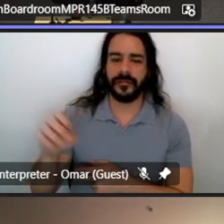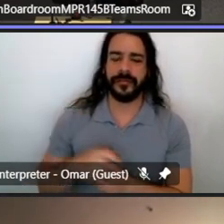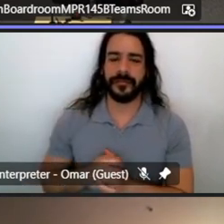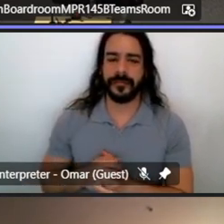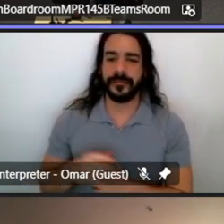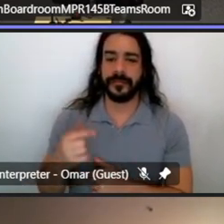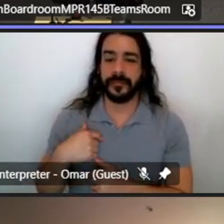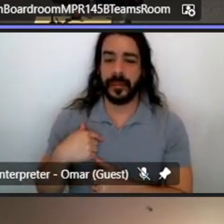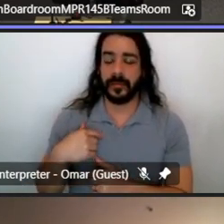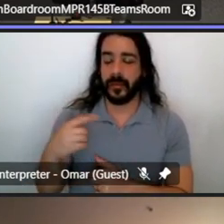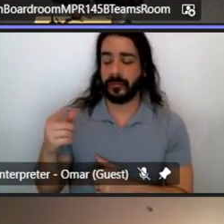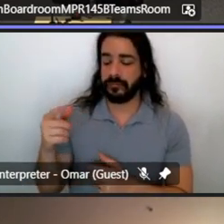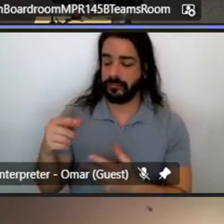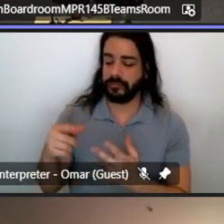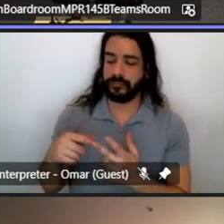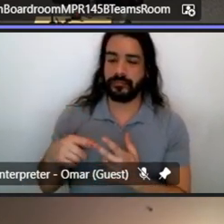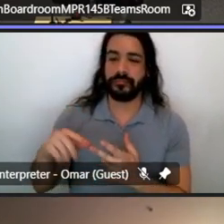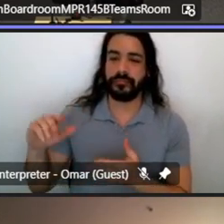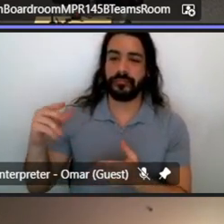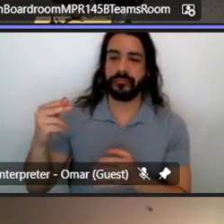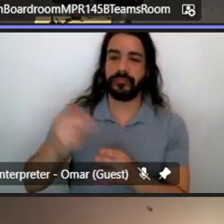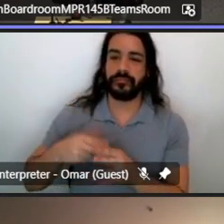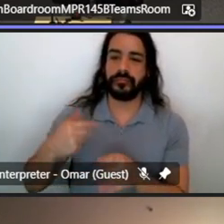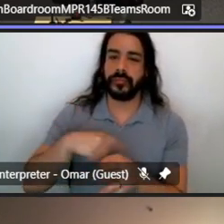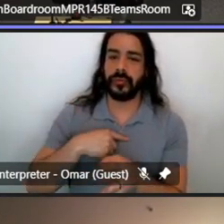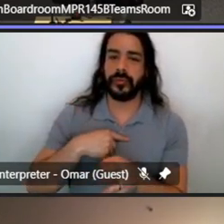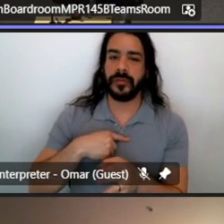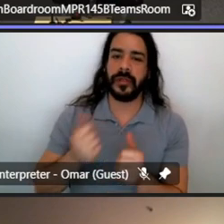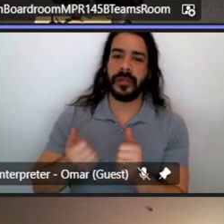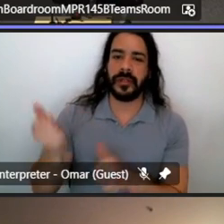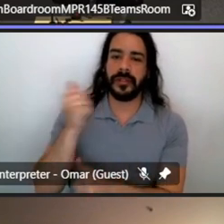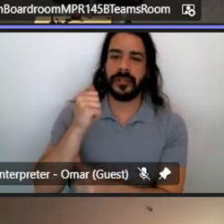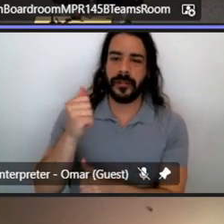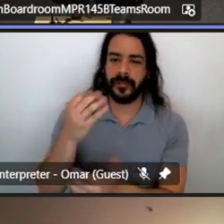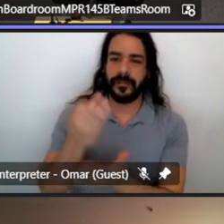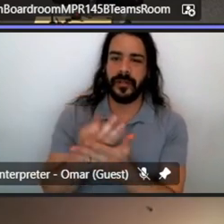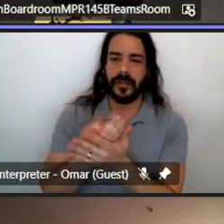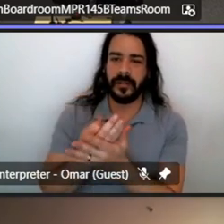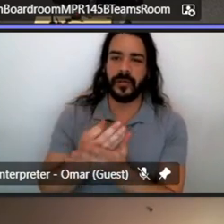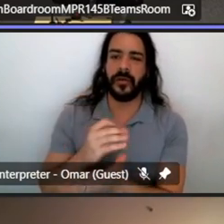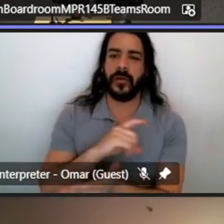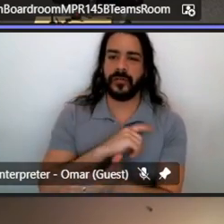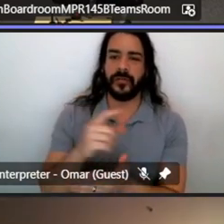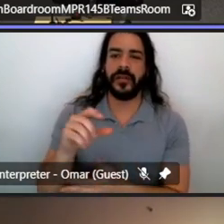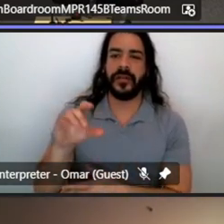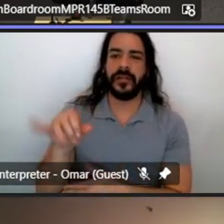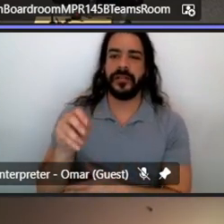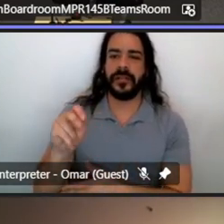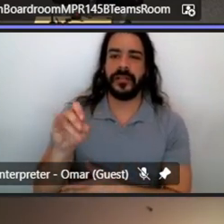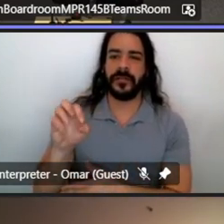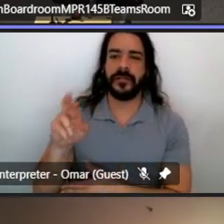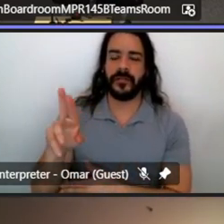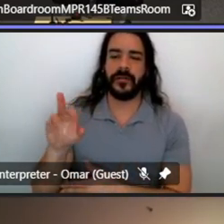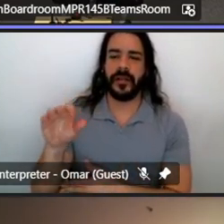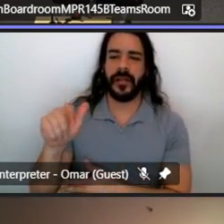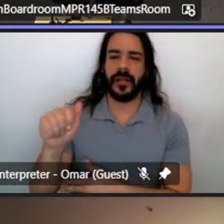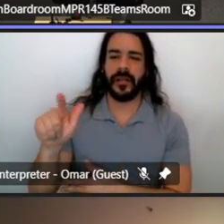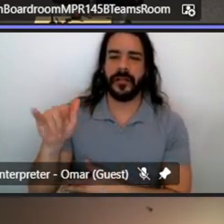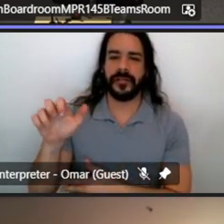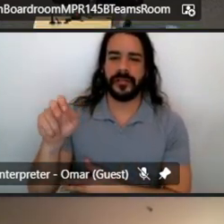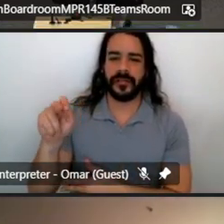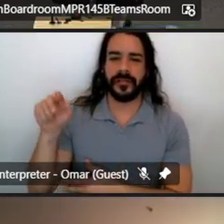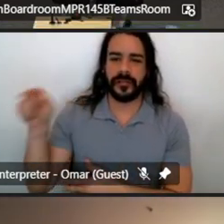I am also joined this evening by Metro's Chief Financial Officer, Yetunde Olumide, and Jennifer